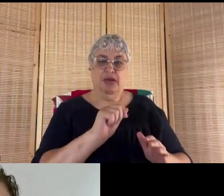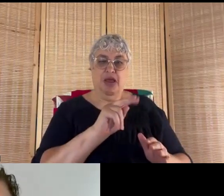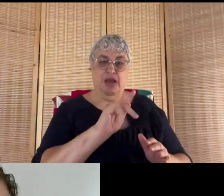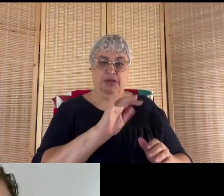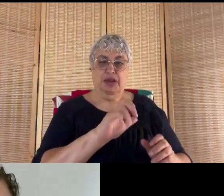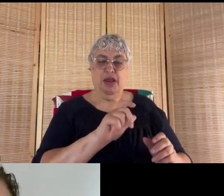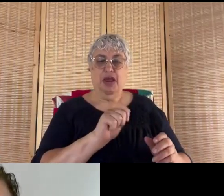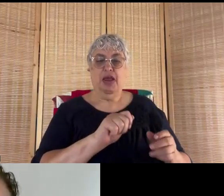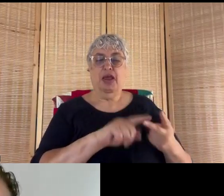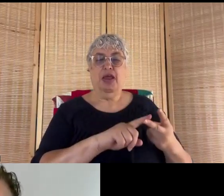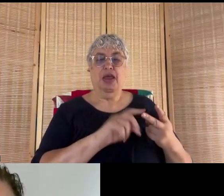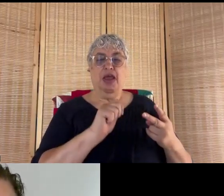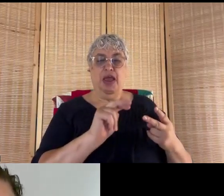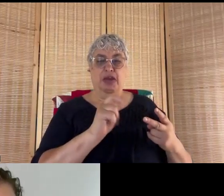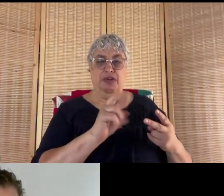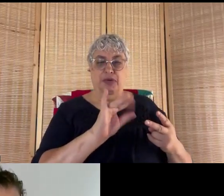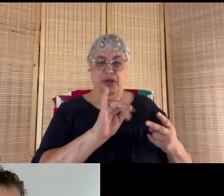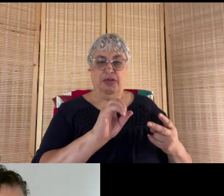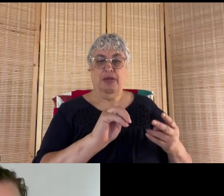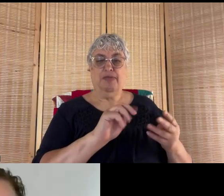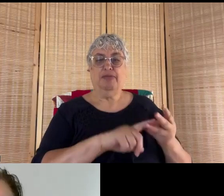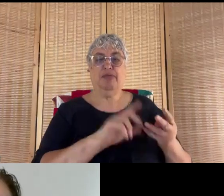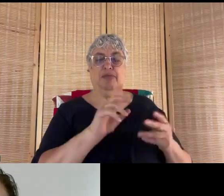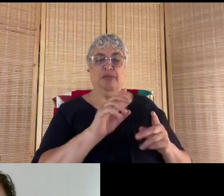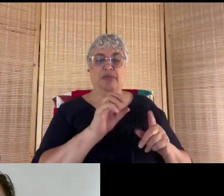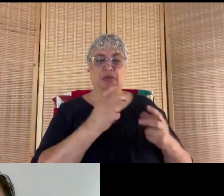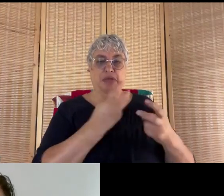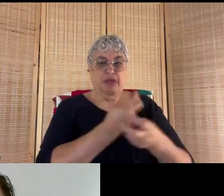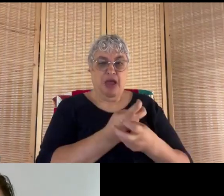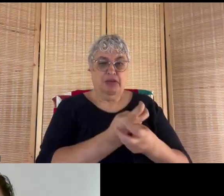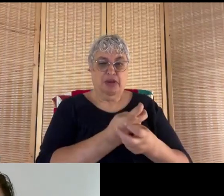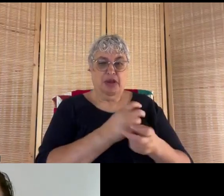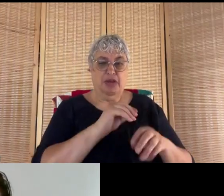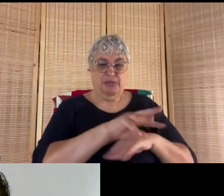aneurysm, infection to the brain, toxic exposure. I'm